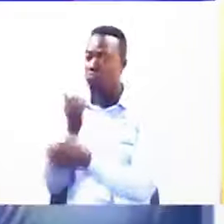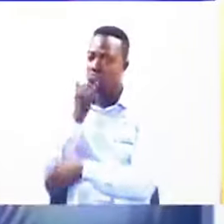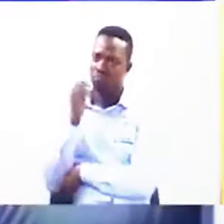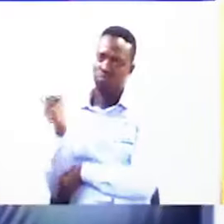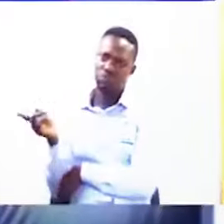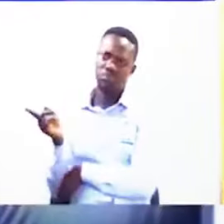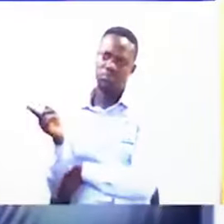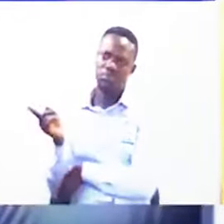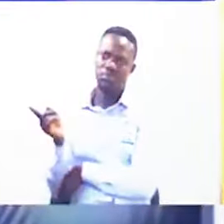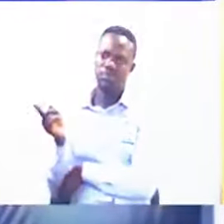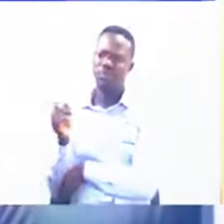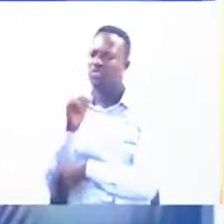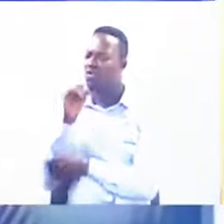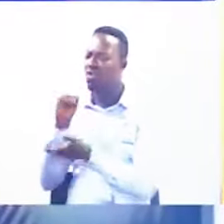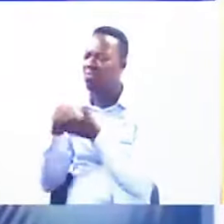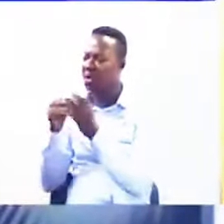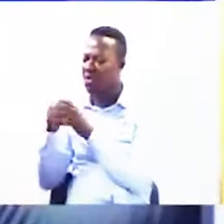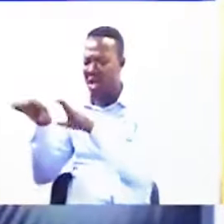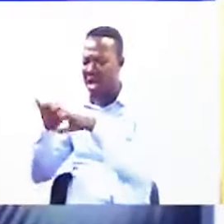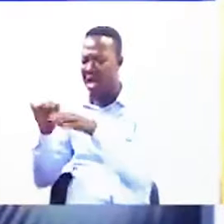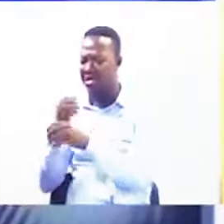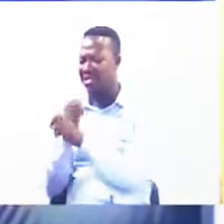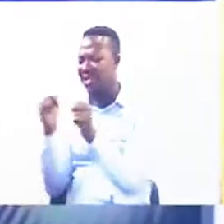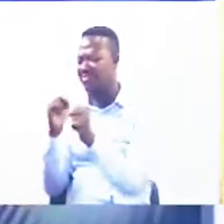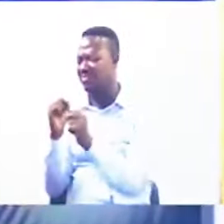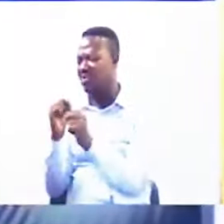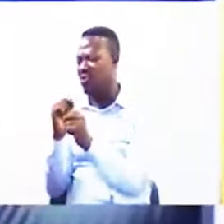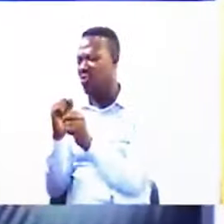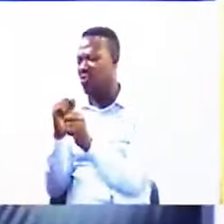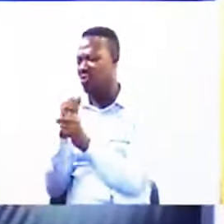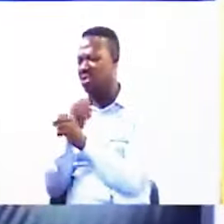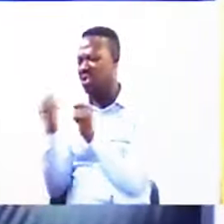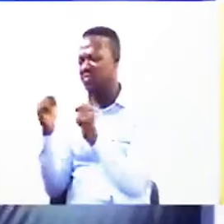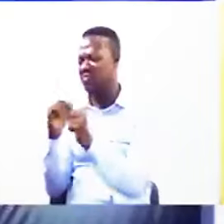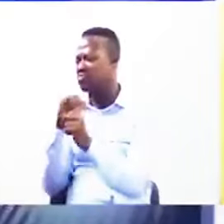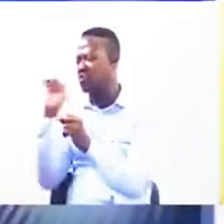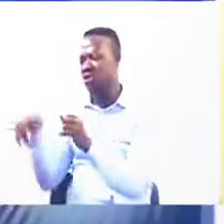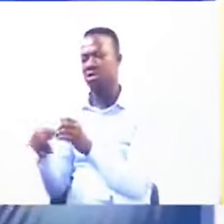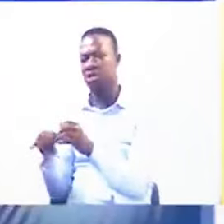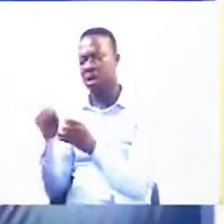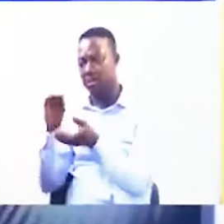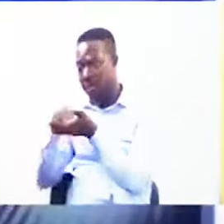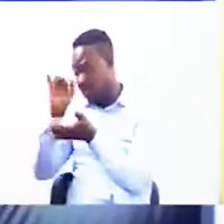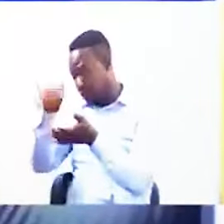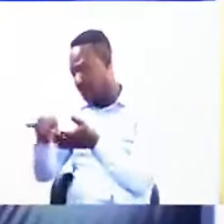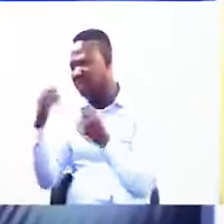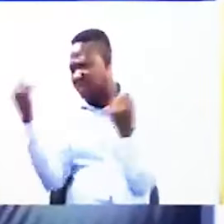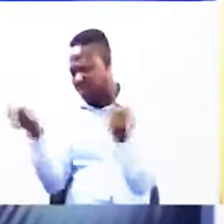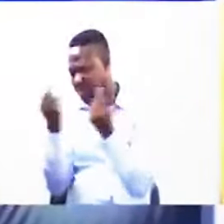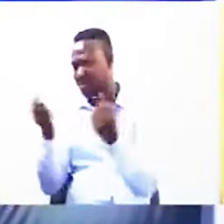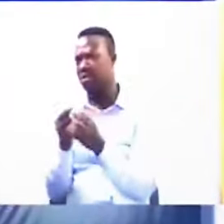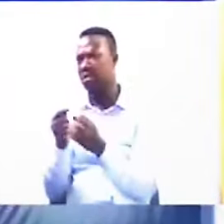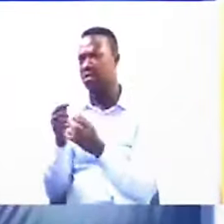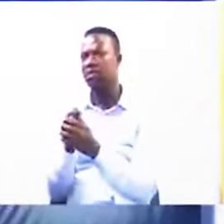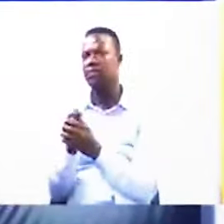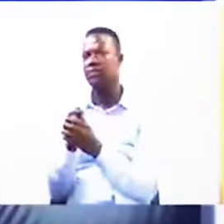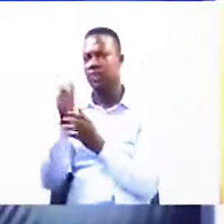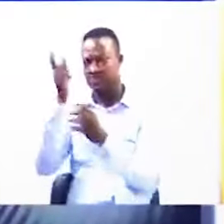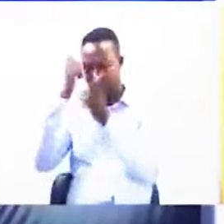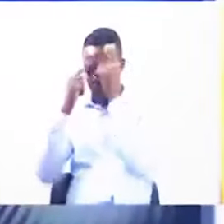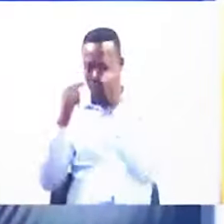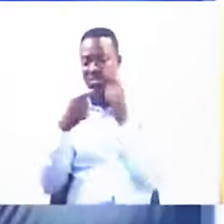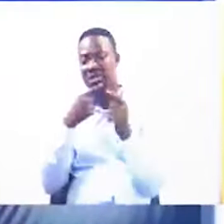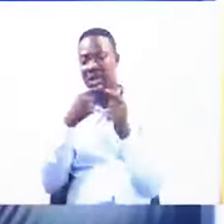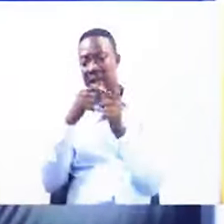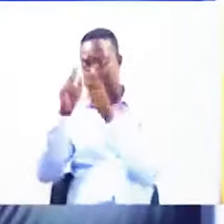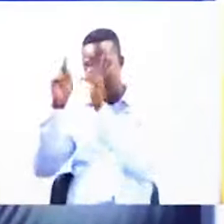just playing it safe. Nanso we no enye se wo bo modern se wo beje ohu. It is sin. Eye boni. Because he who knows